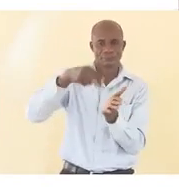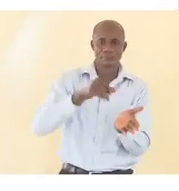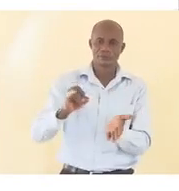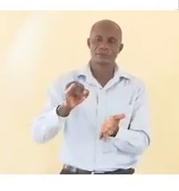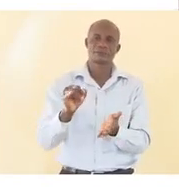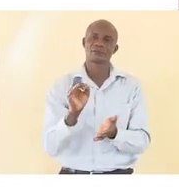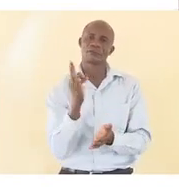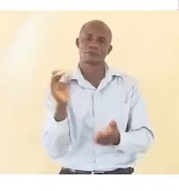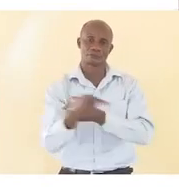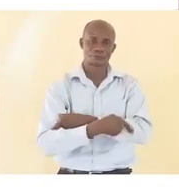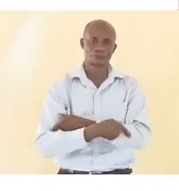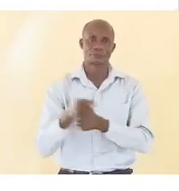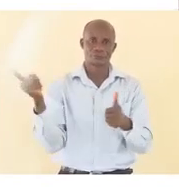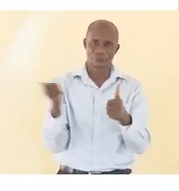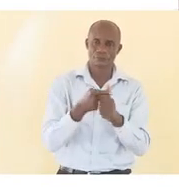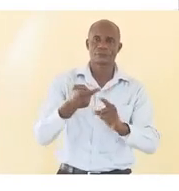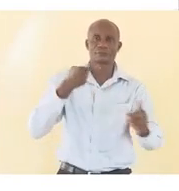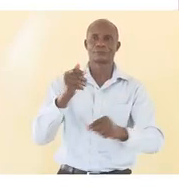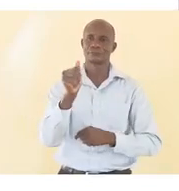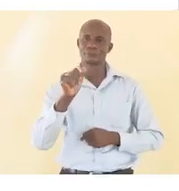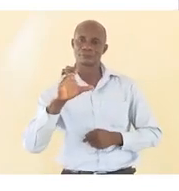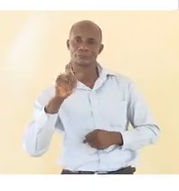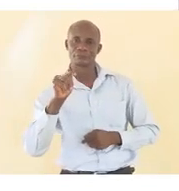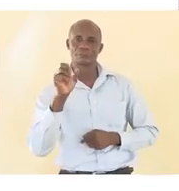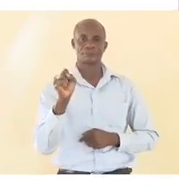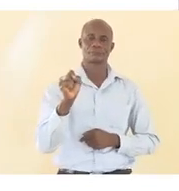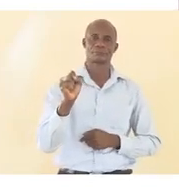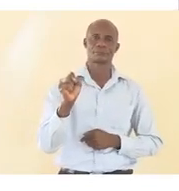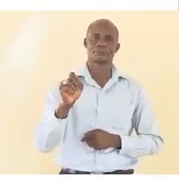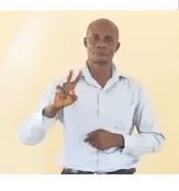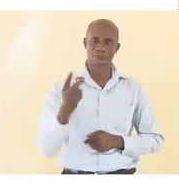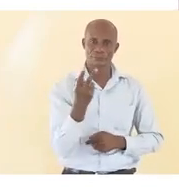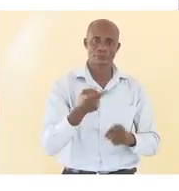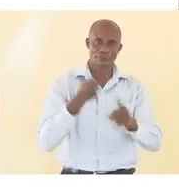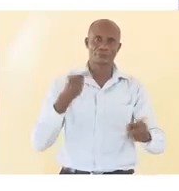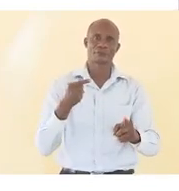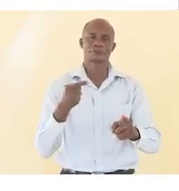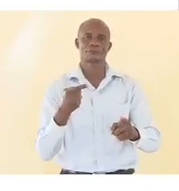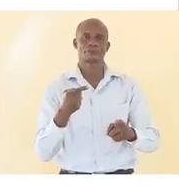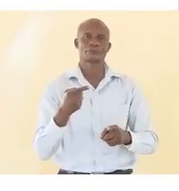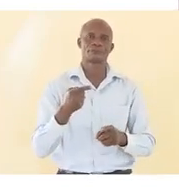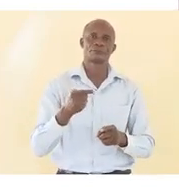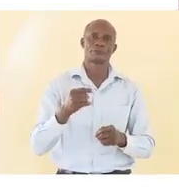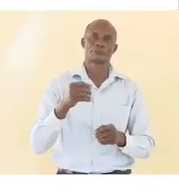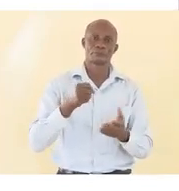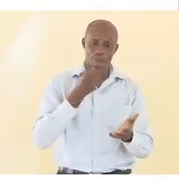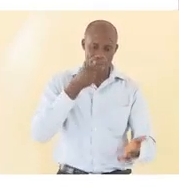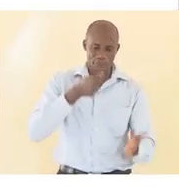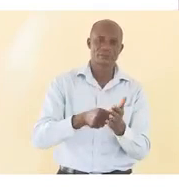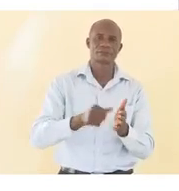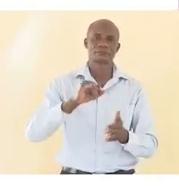today? First reading from the Acts of Apostles, second reading from the first letter of St.